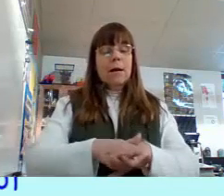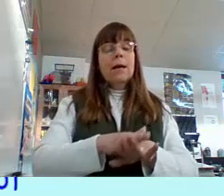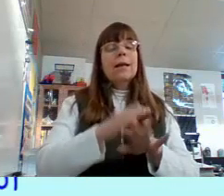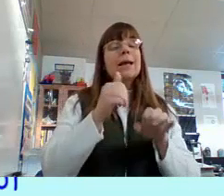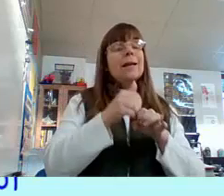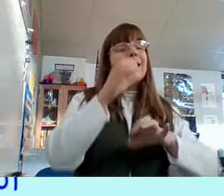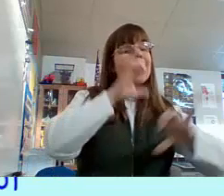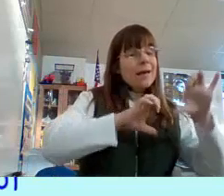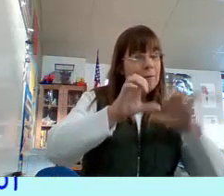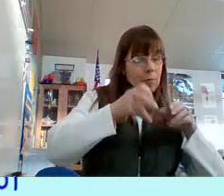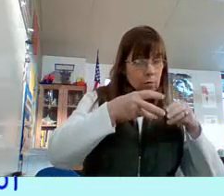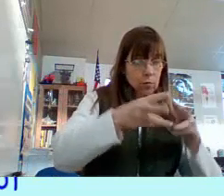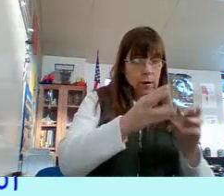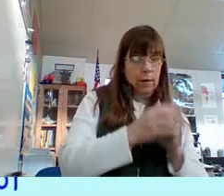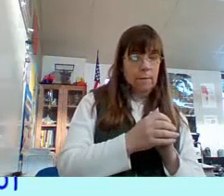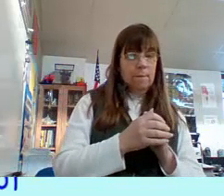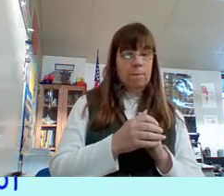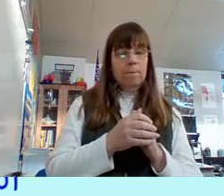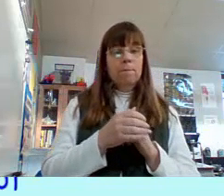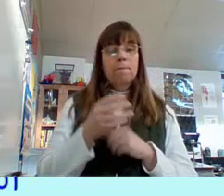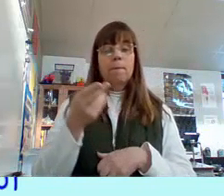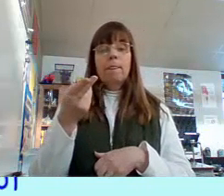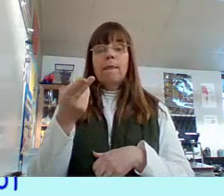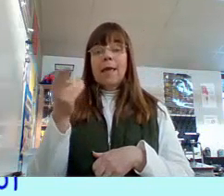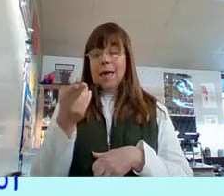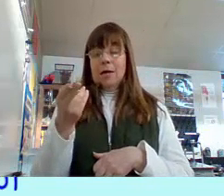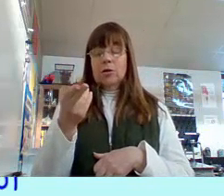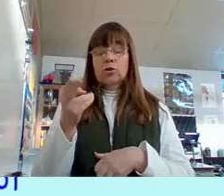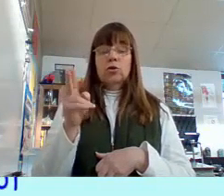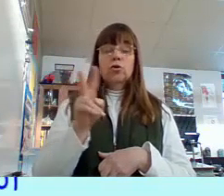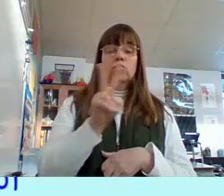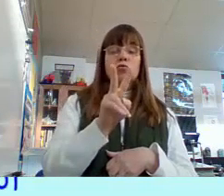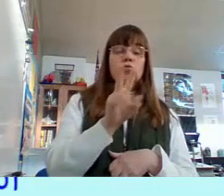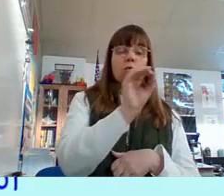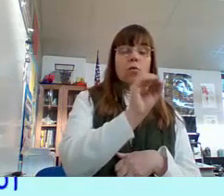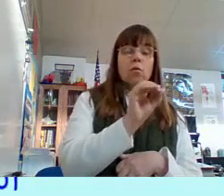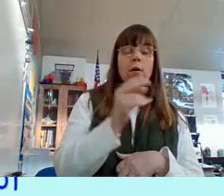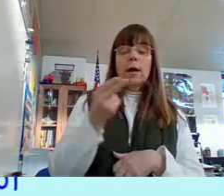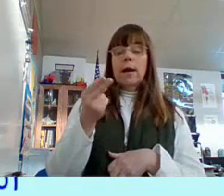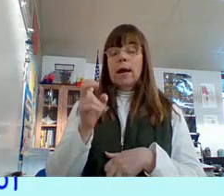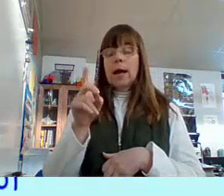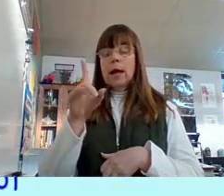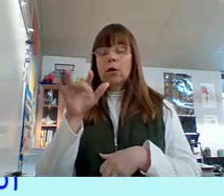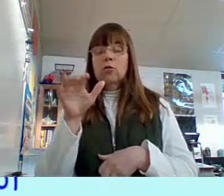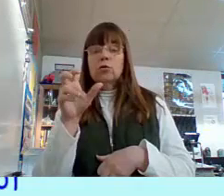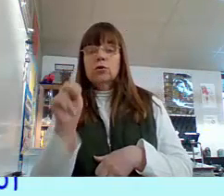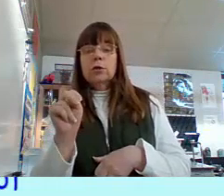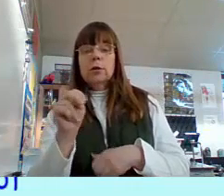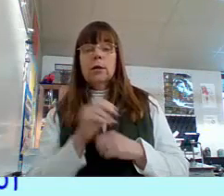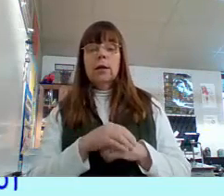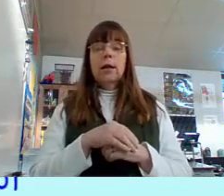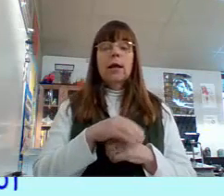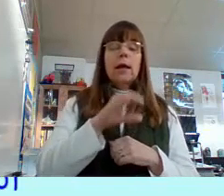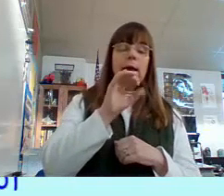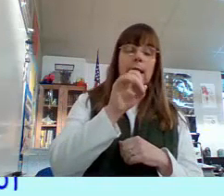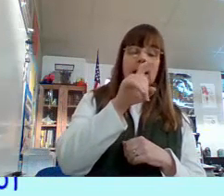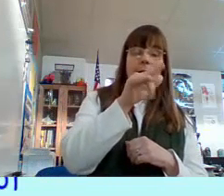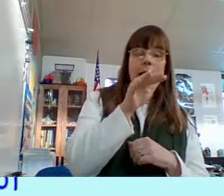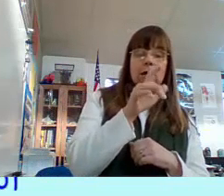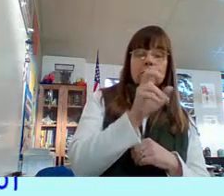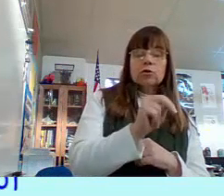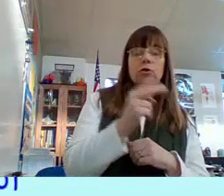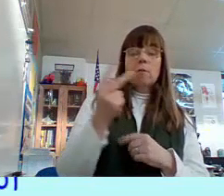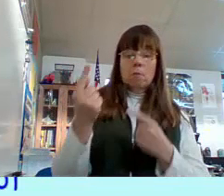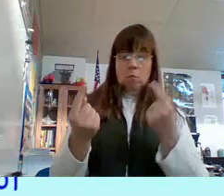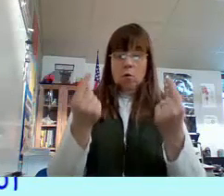H2O. Okay, the H stands for hydrogen. Hydrogen is a gas that floats around in the air, and oxygen is a gas that